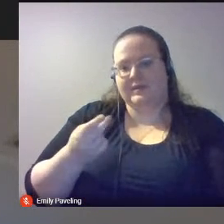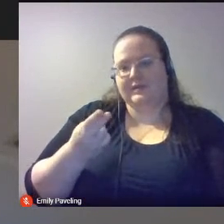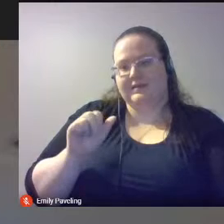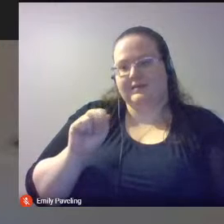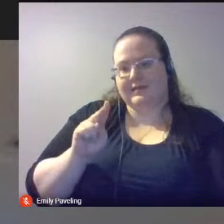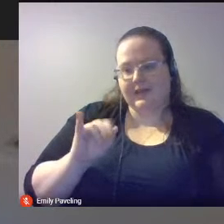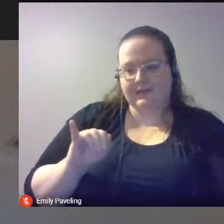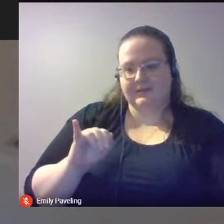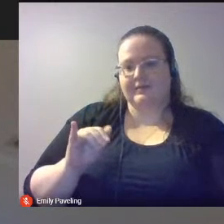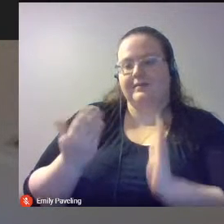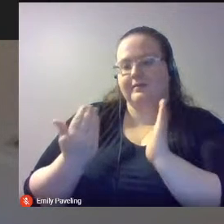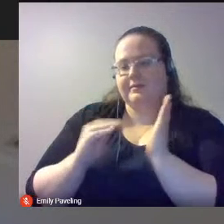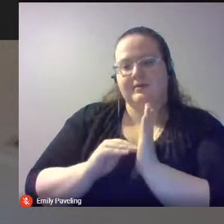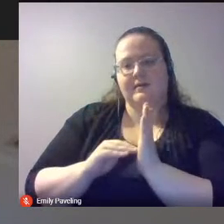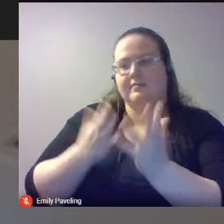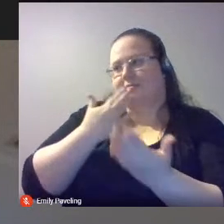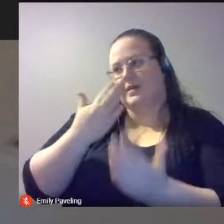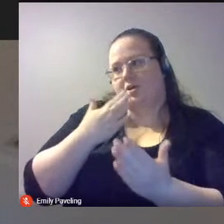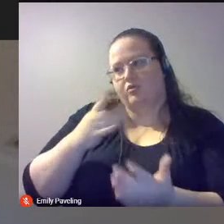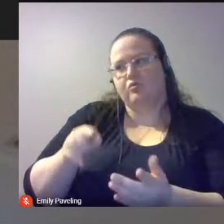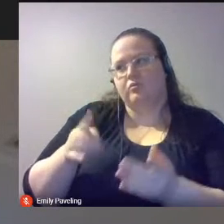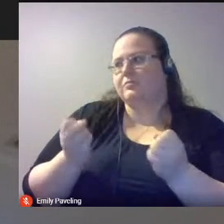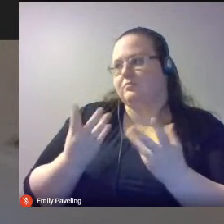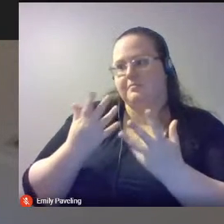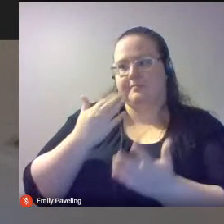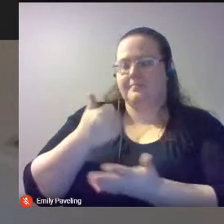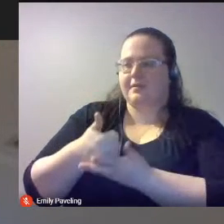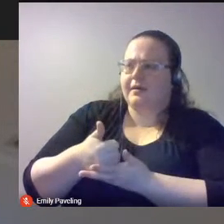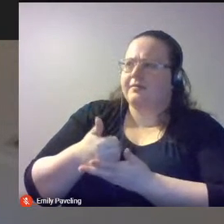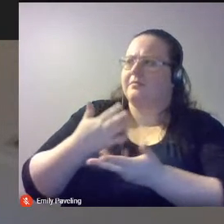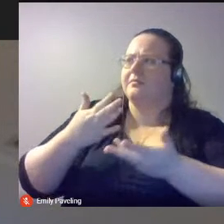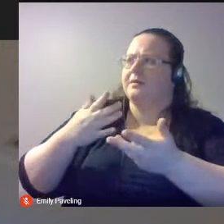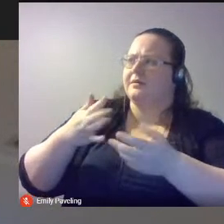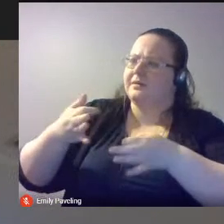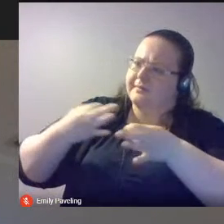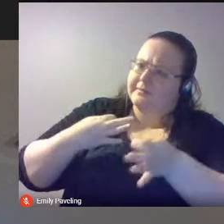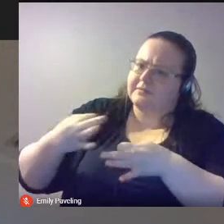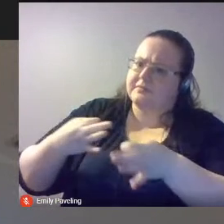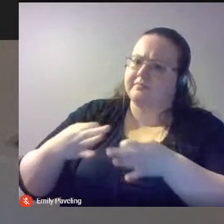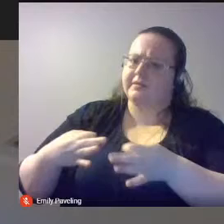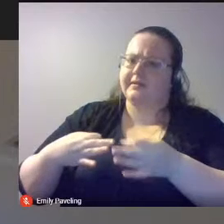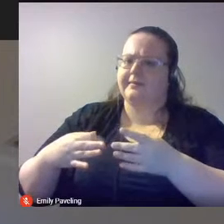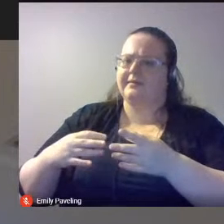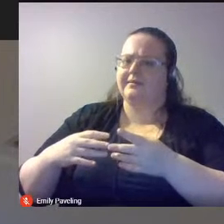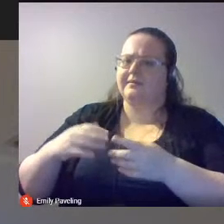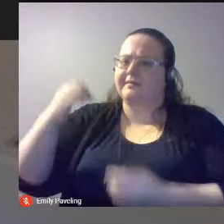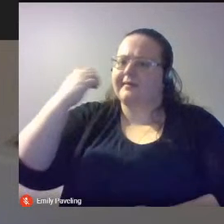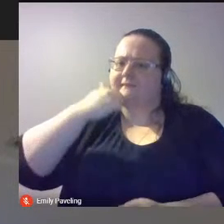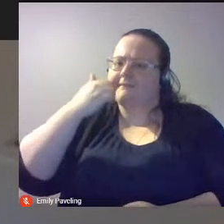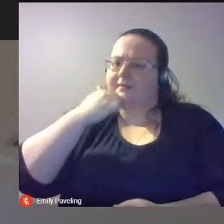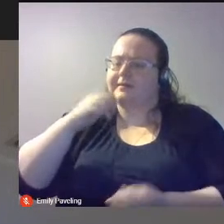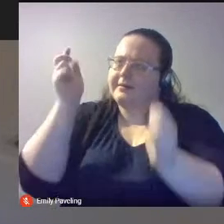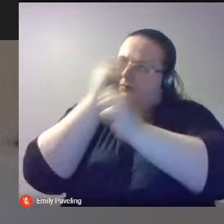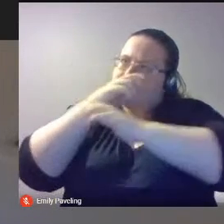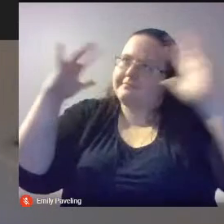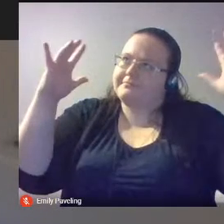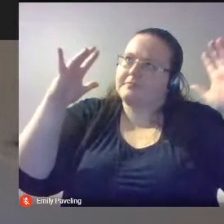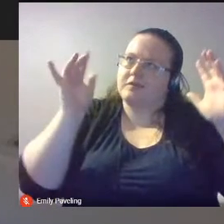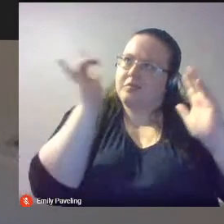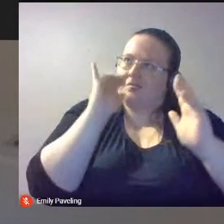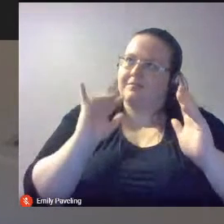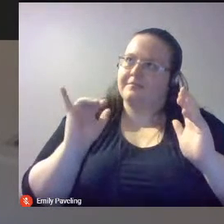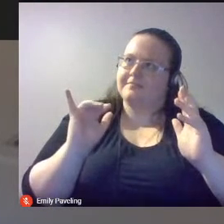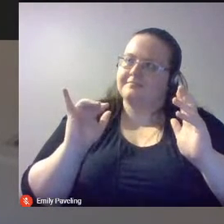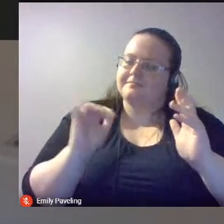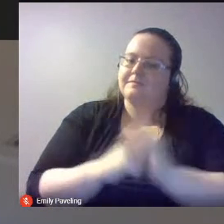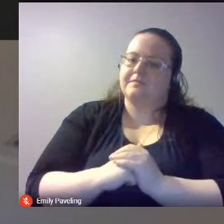us this evening to explain what our students can anticipate coming back in